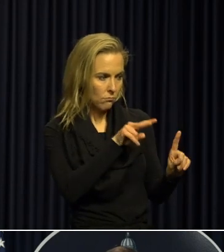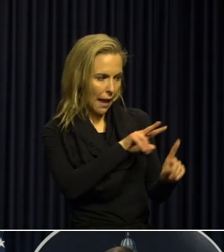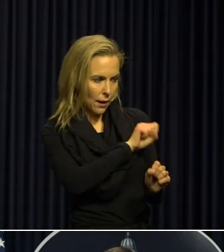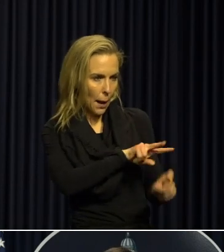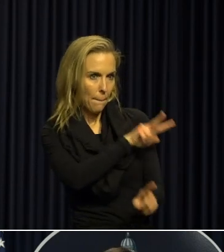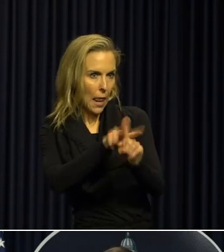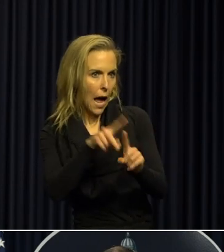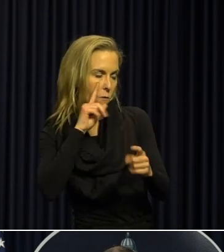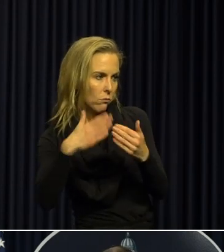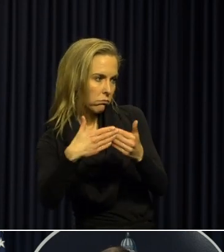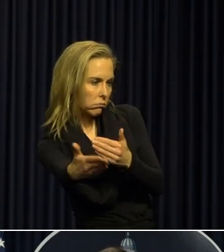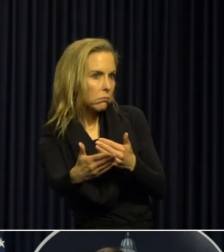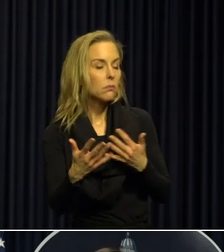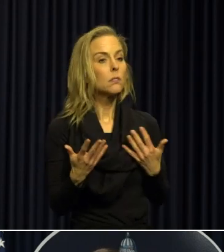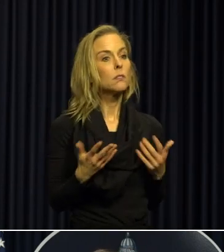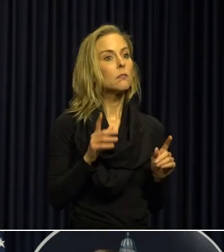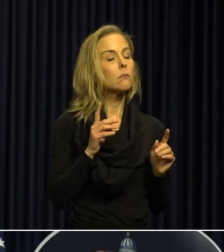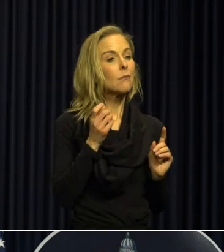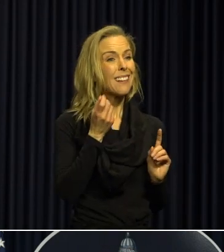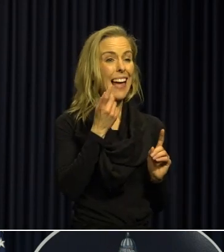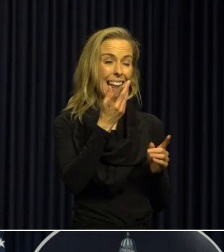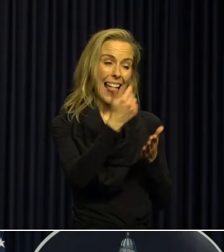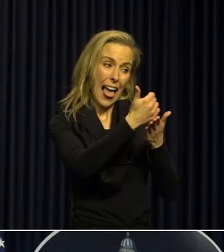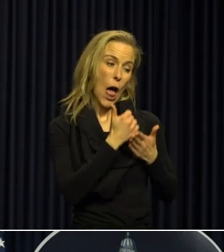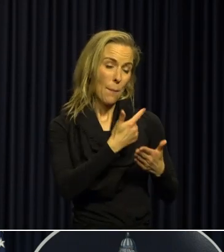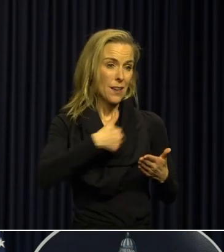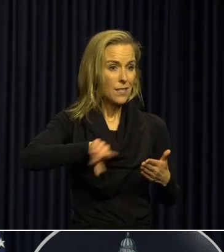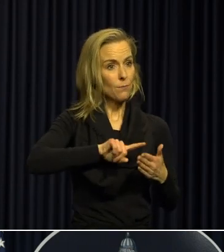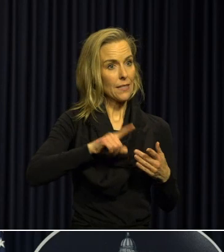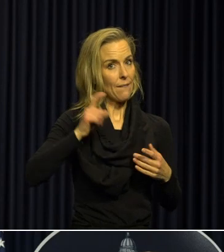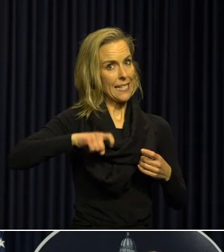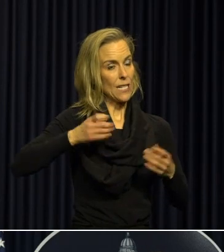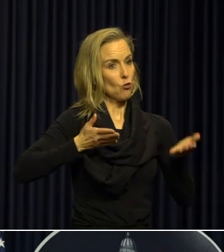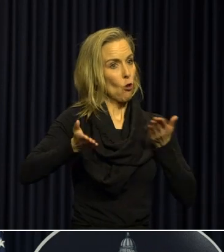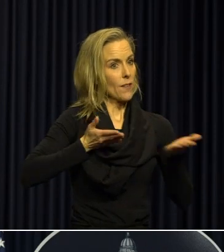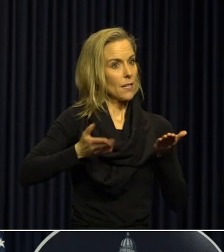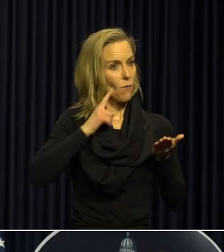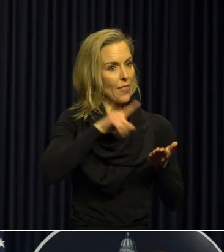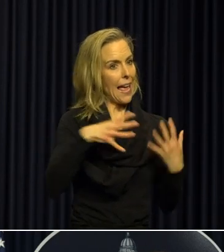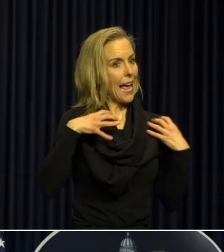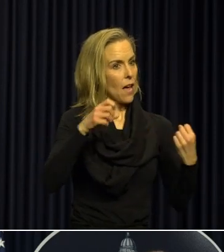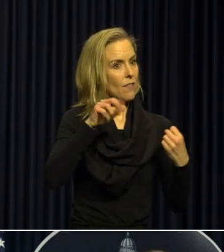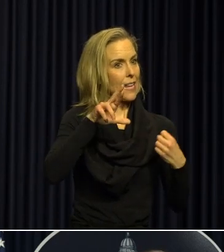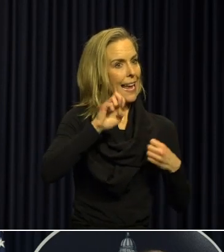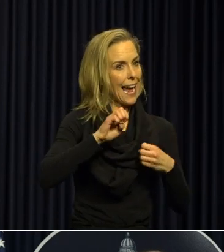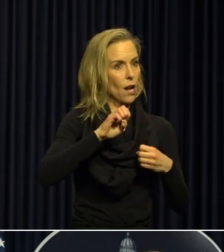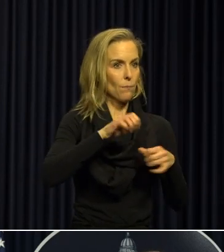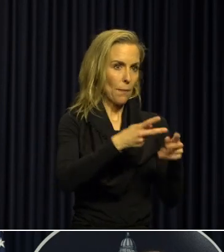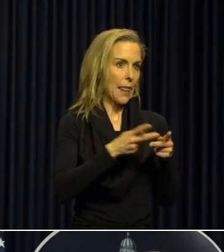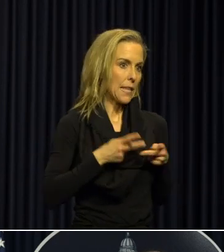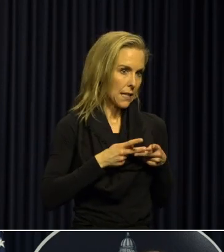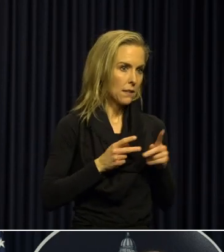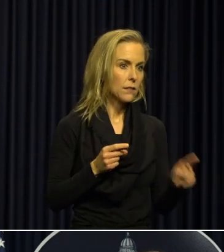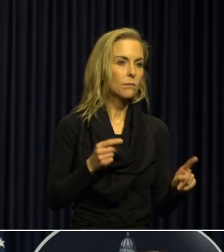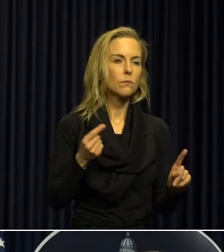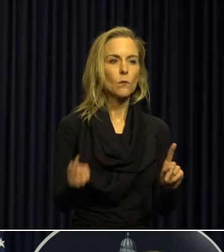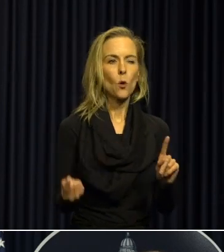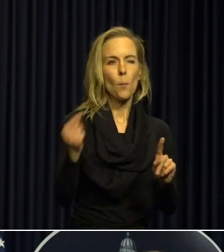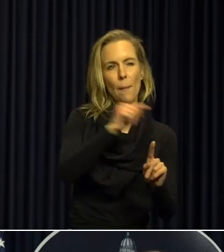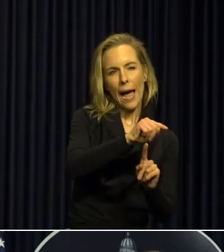be healthier with some of the other services that we need in that healthcare industry. Let's go back to our benchmarks.